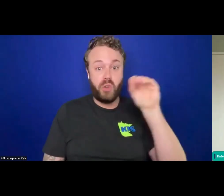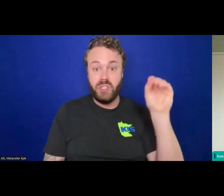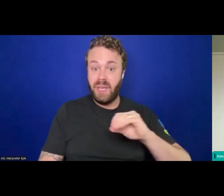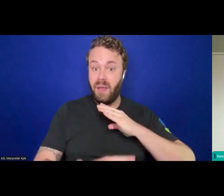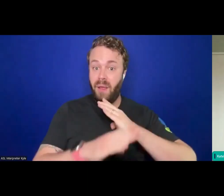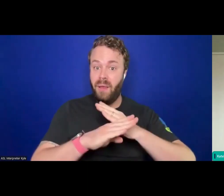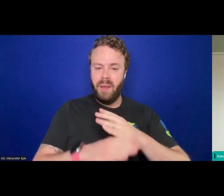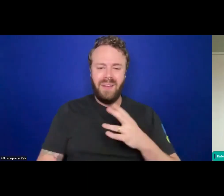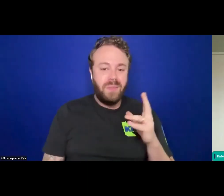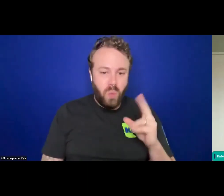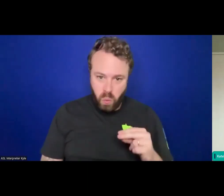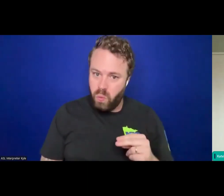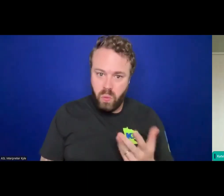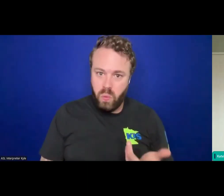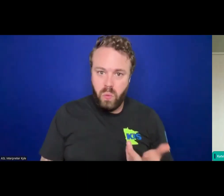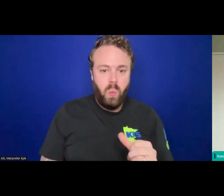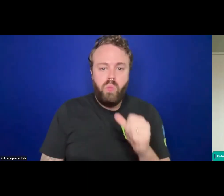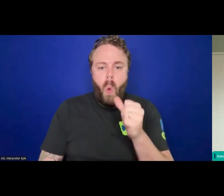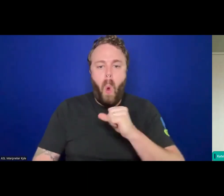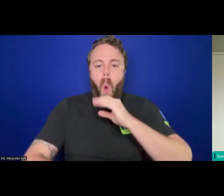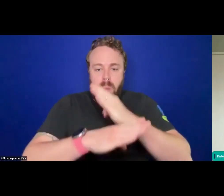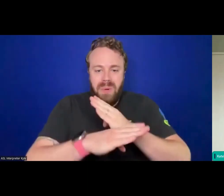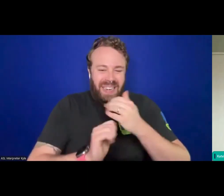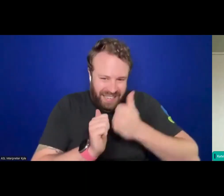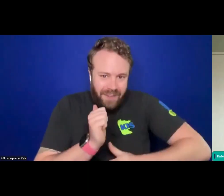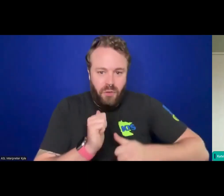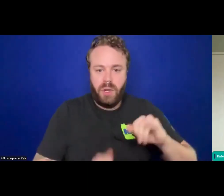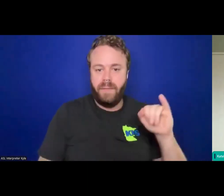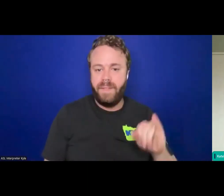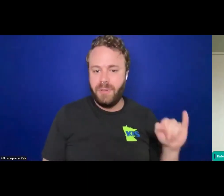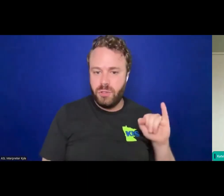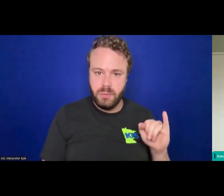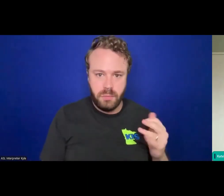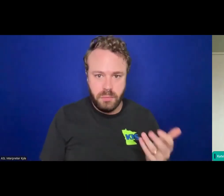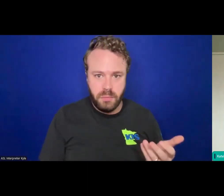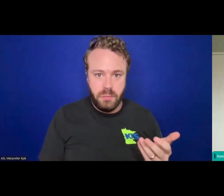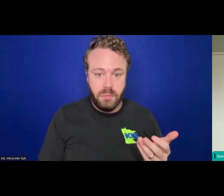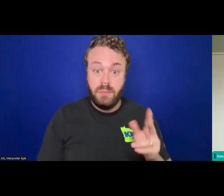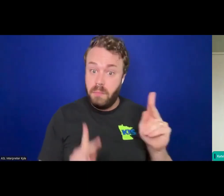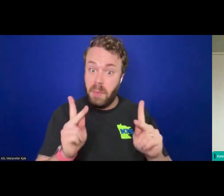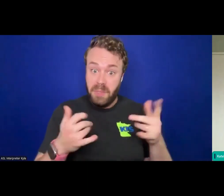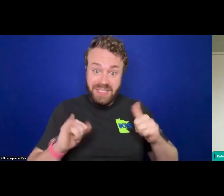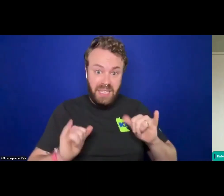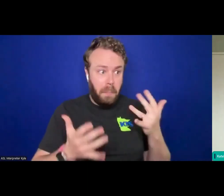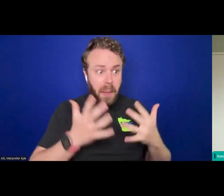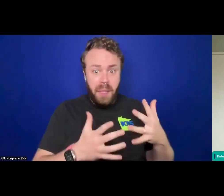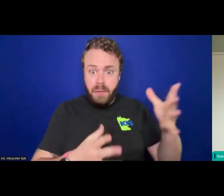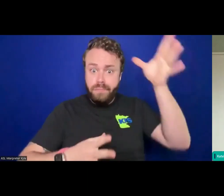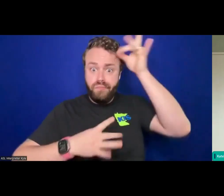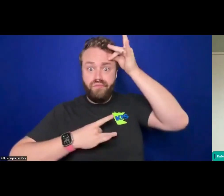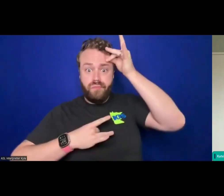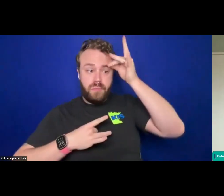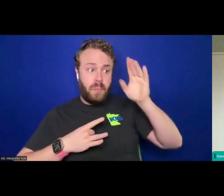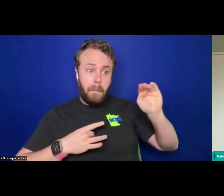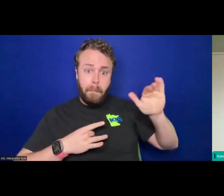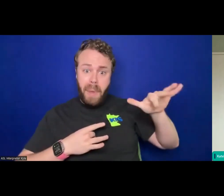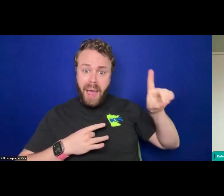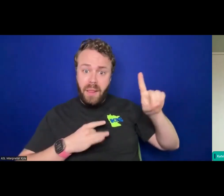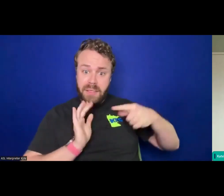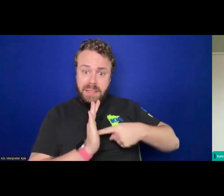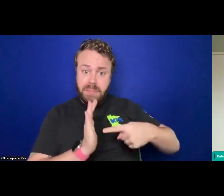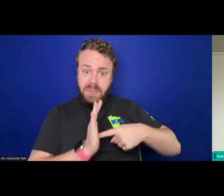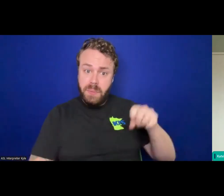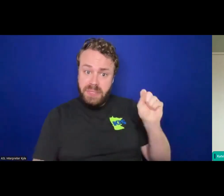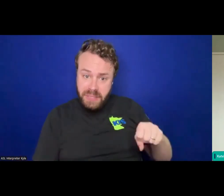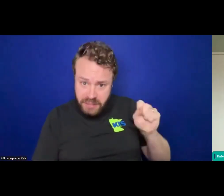they won't stop every infection, and people still may get positive. They still may have mild symptoms, but they